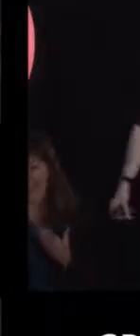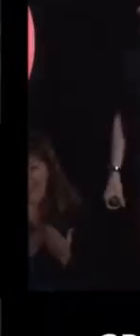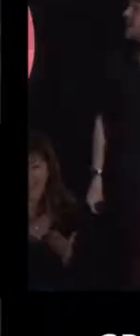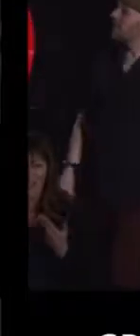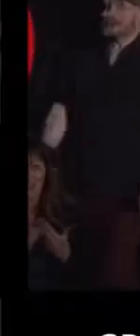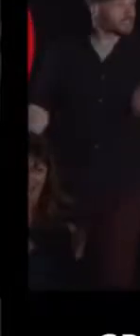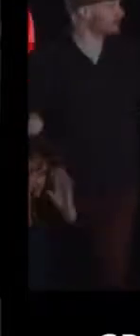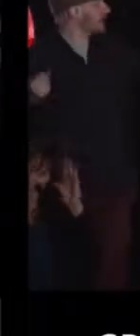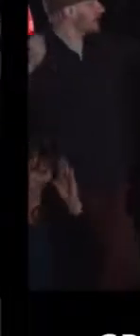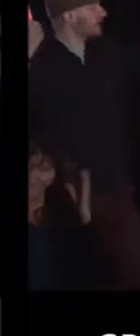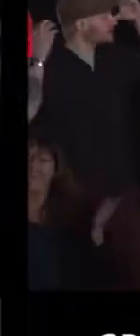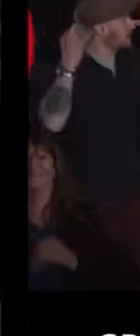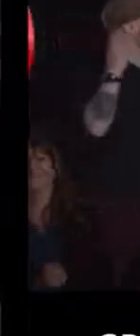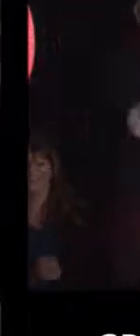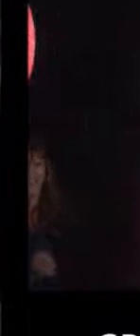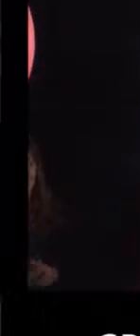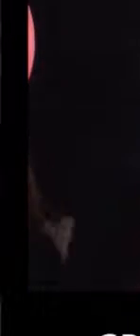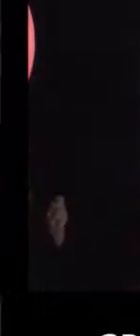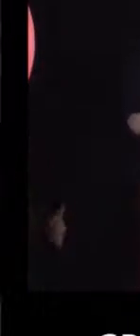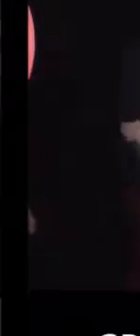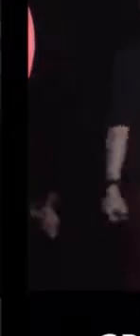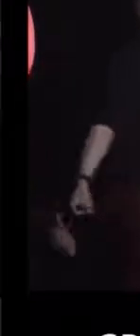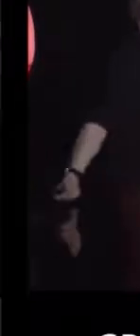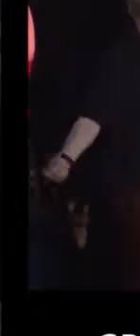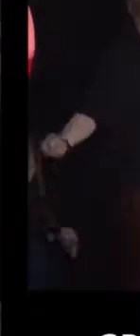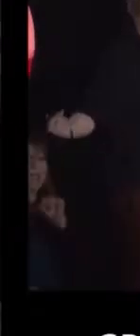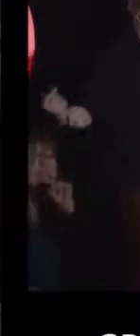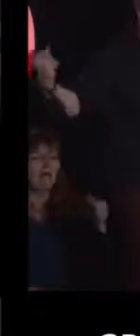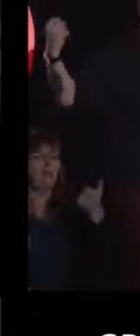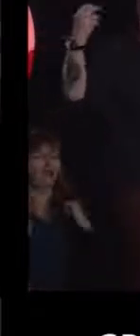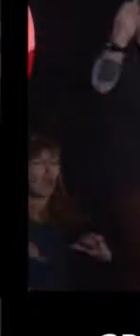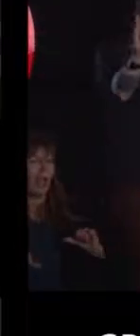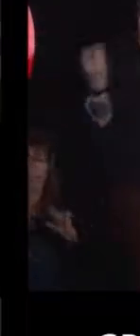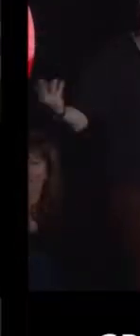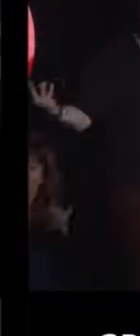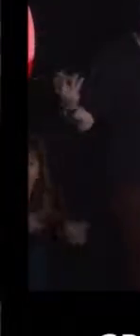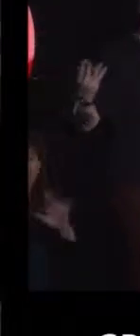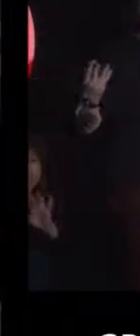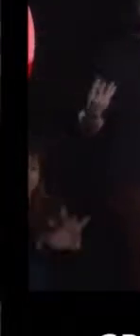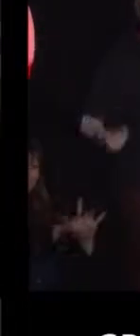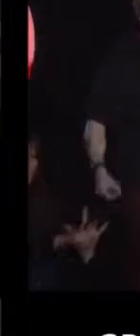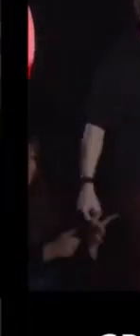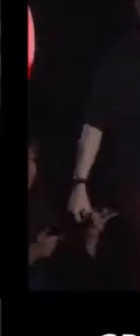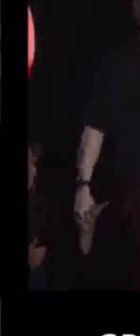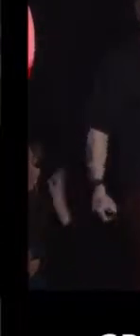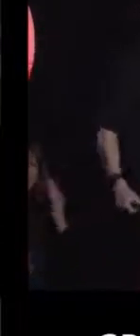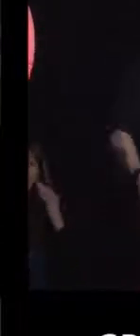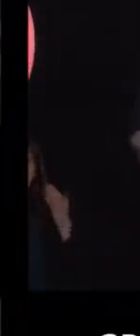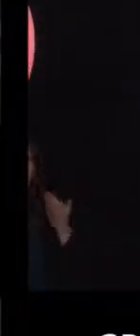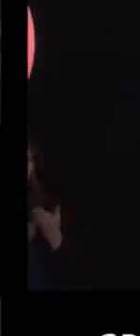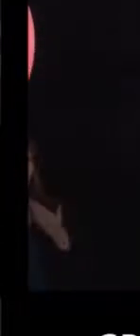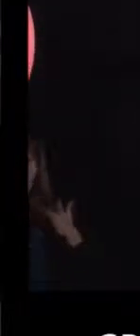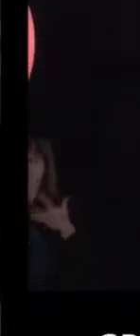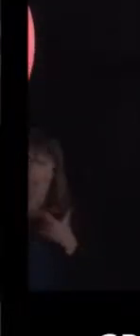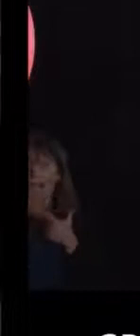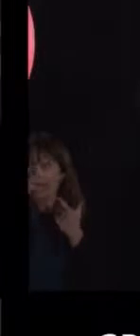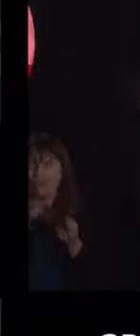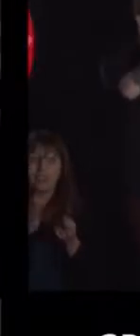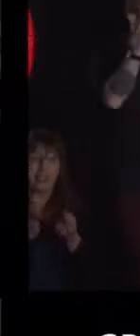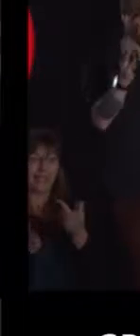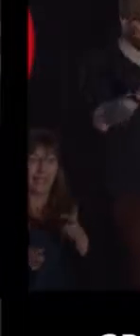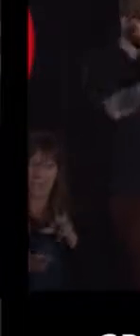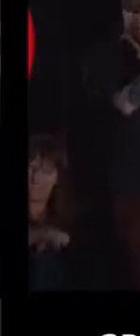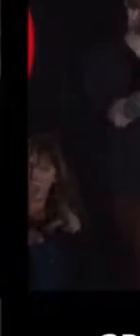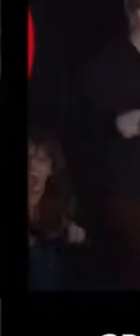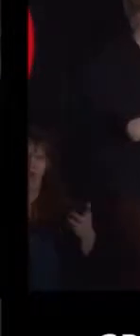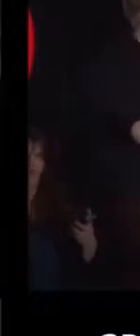Anyway, hello. So I just like doing lots of different stuff, and it just whatever really interests me. Sort of like top right, the